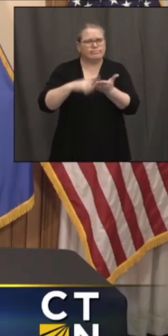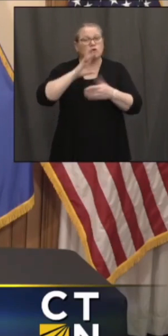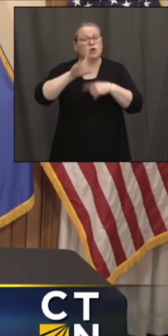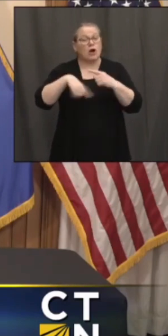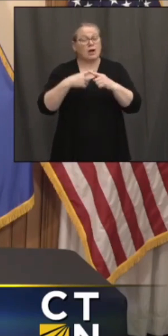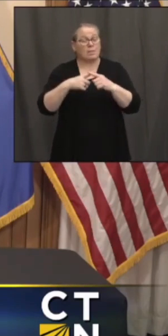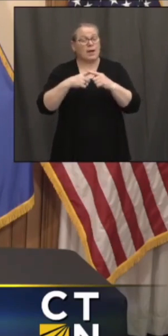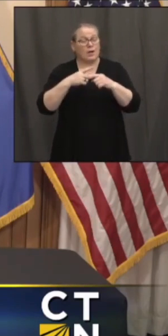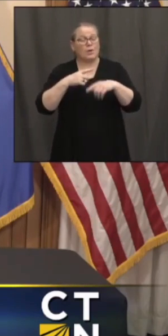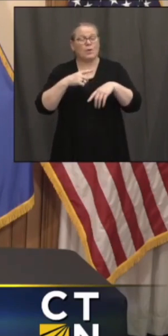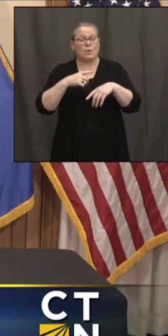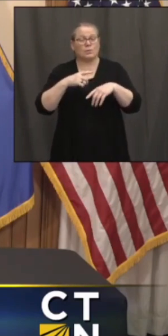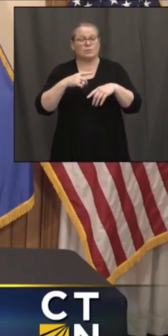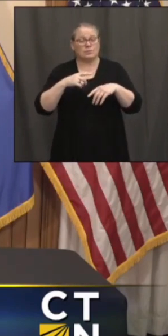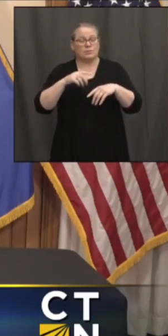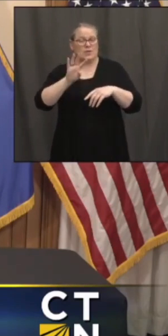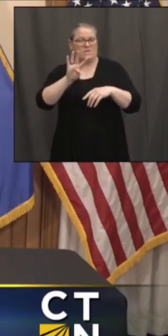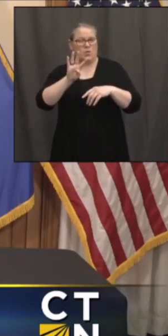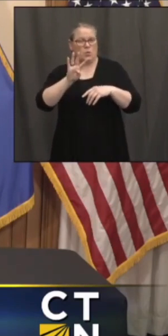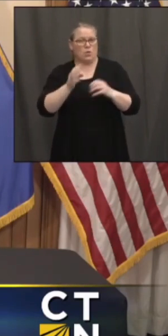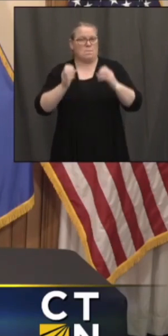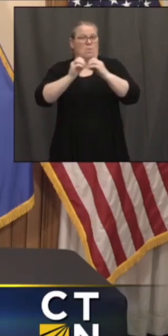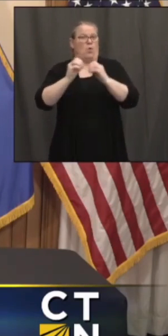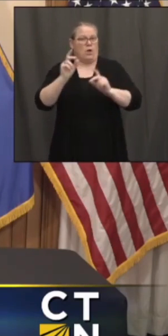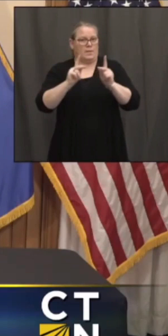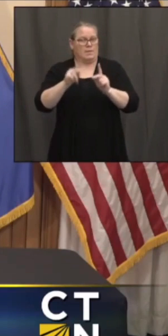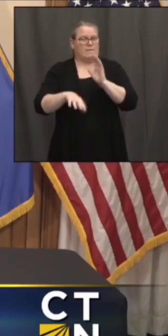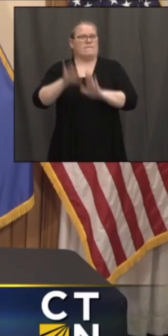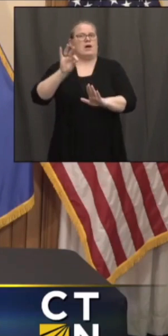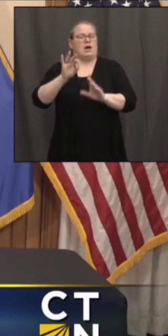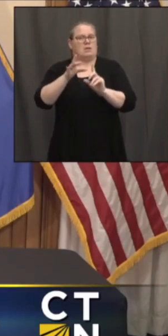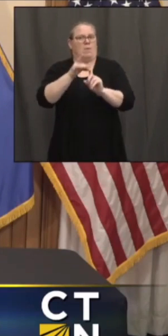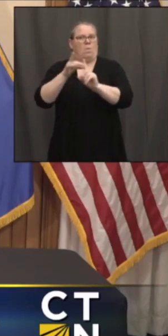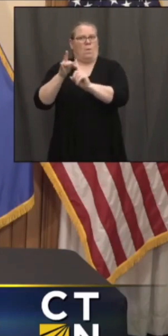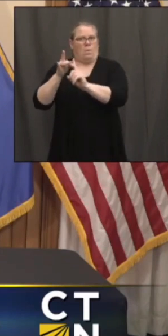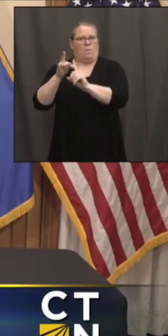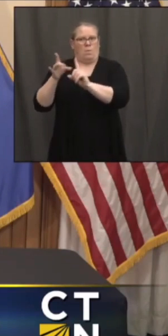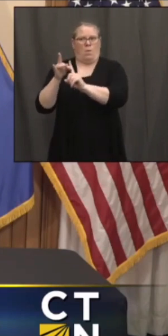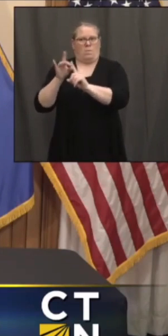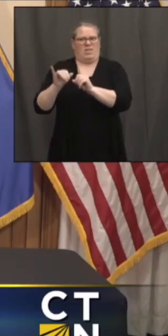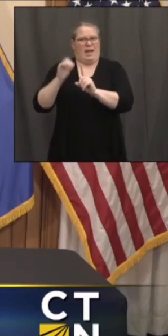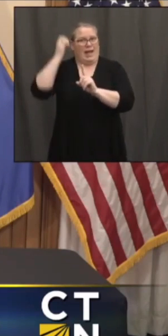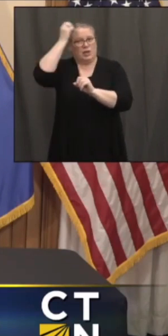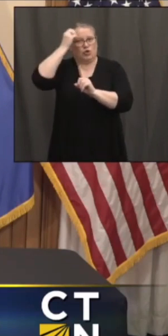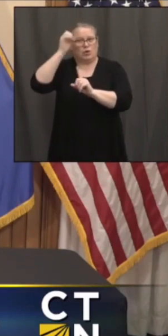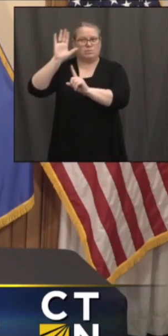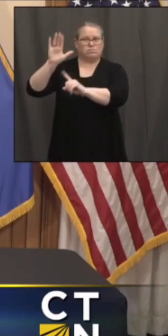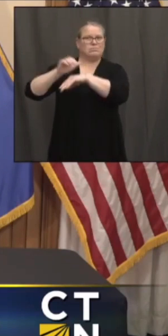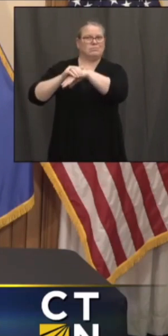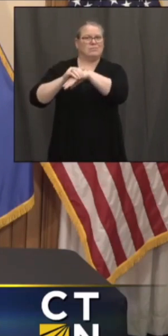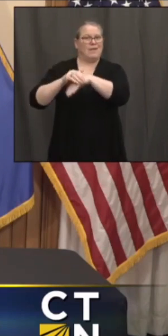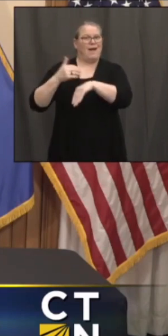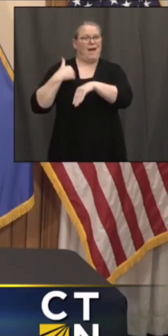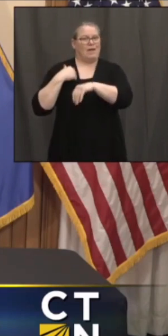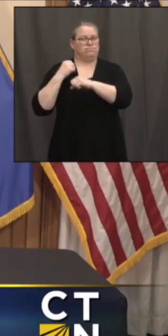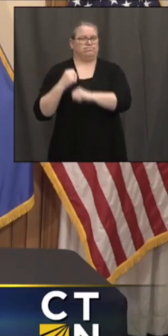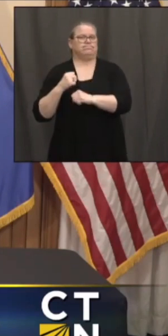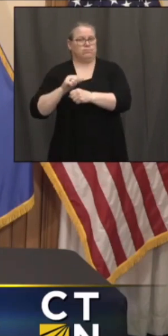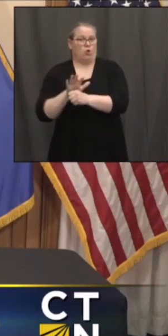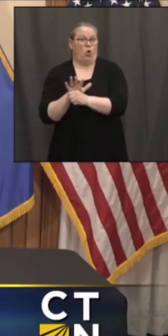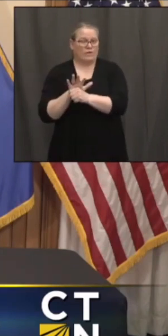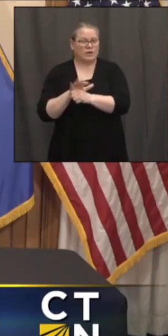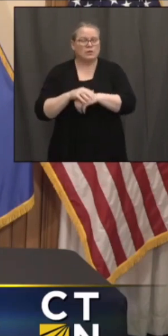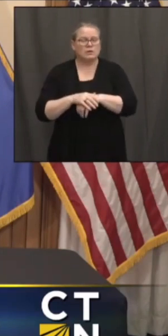testing positive for that variant. You can talk to everyone about being more vigilant as this